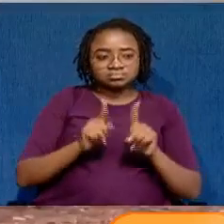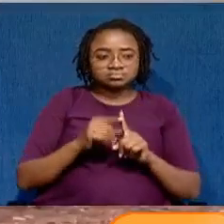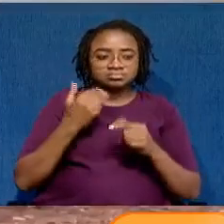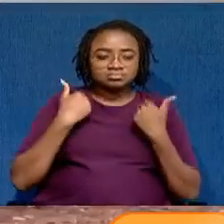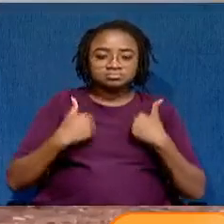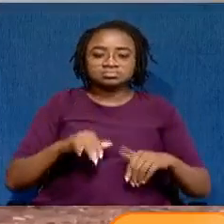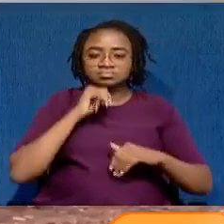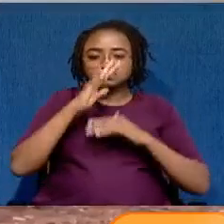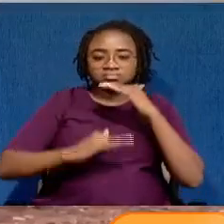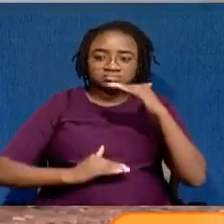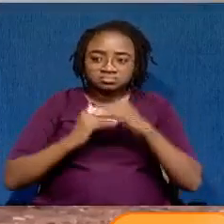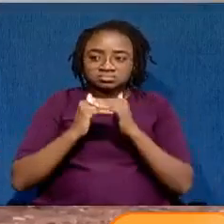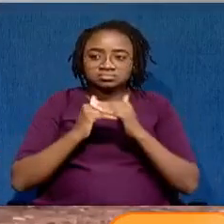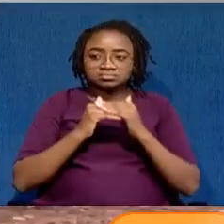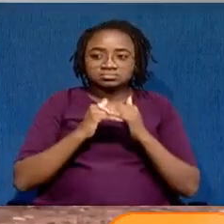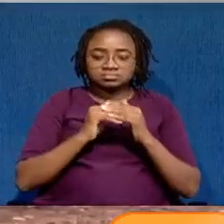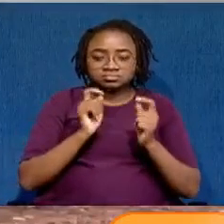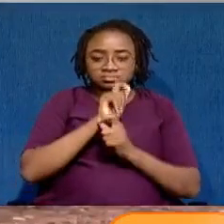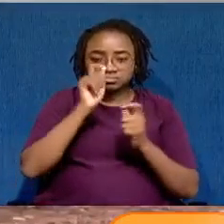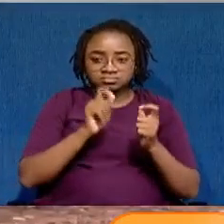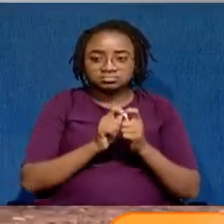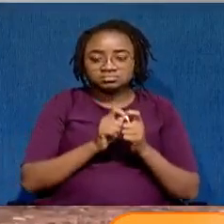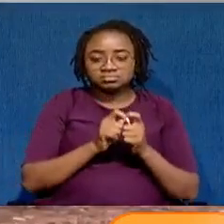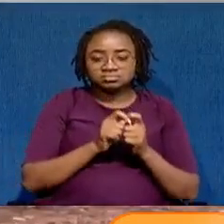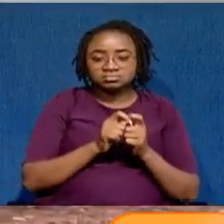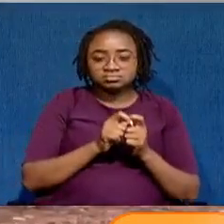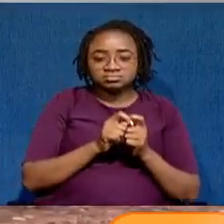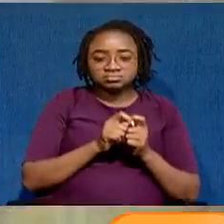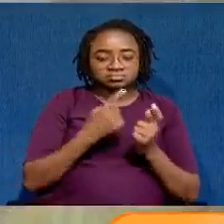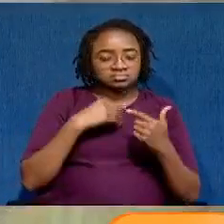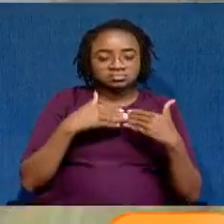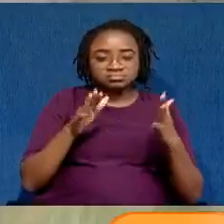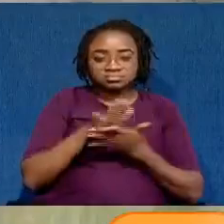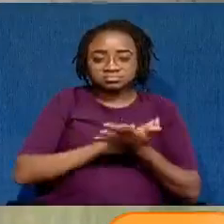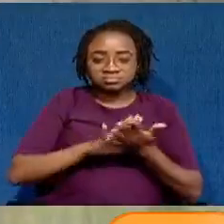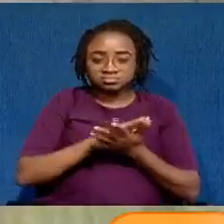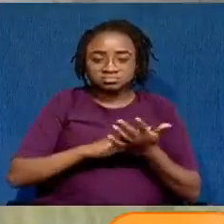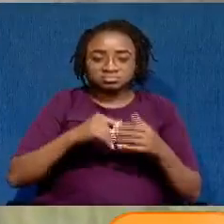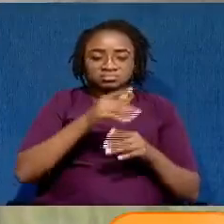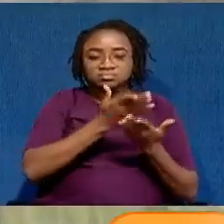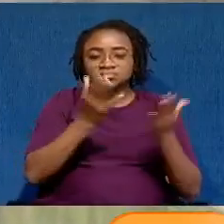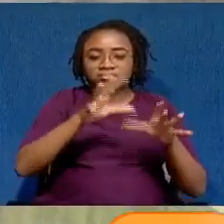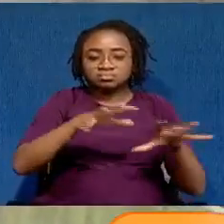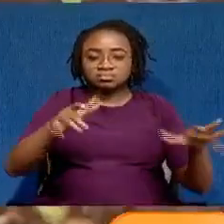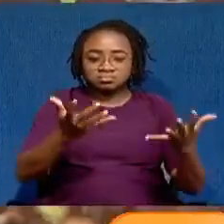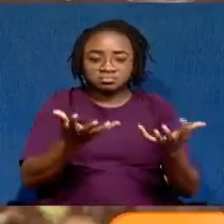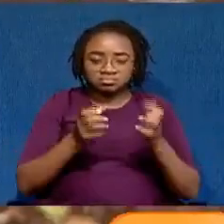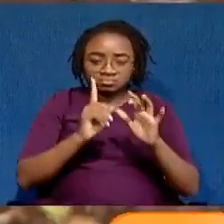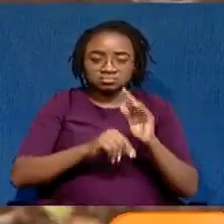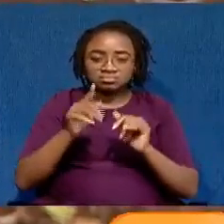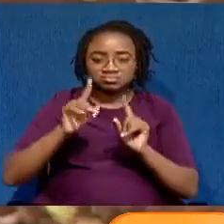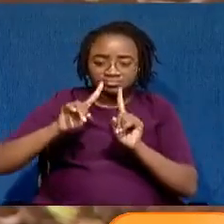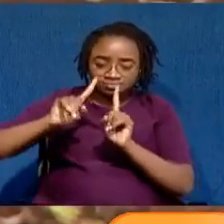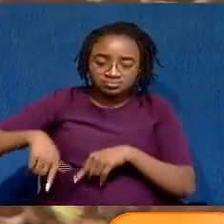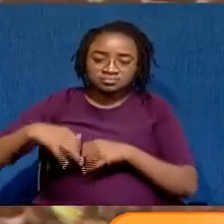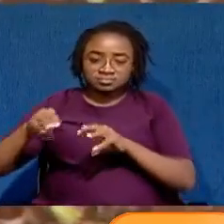I'm necessarily not limited on doing crops. I'm always open based on the market. Monica says she shifted from traditional